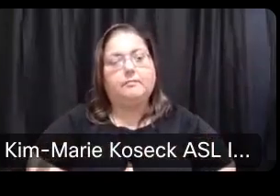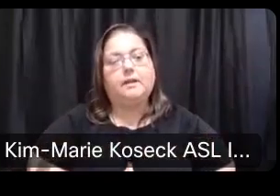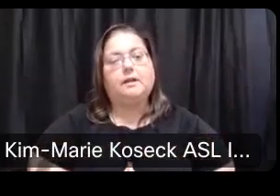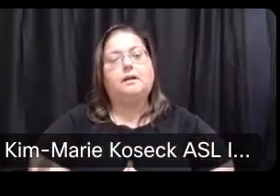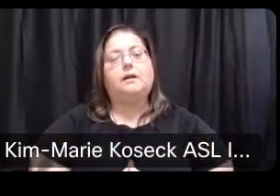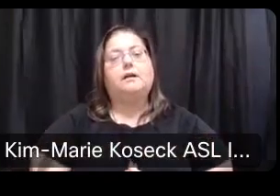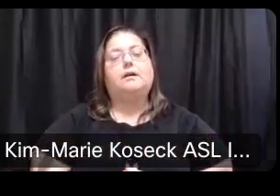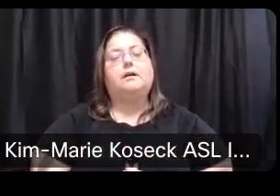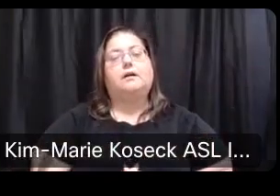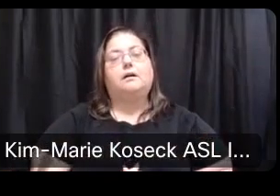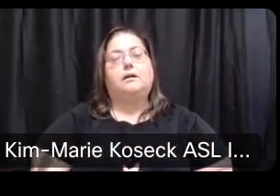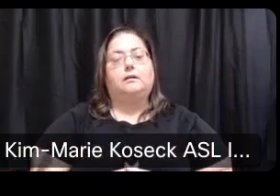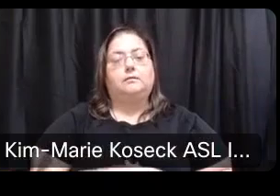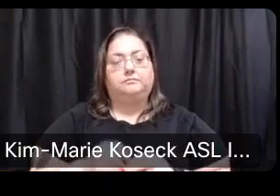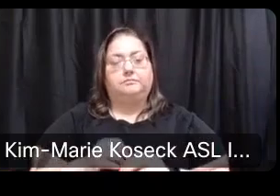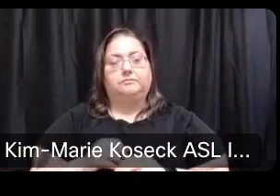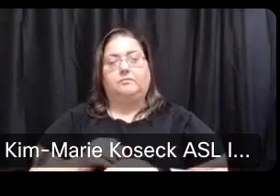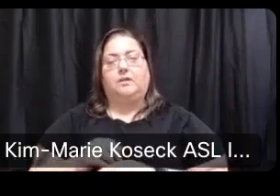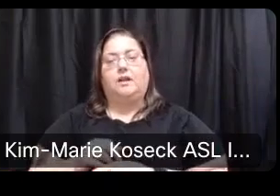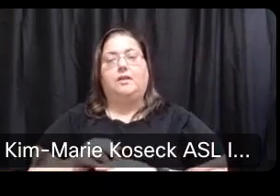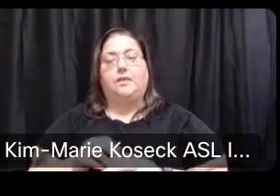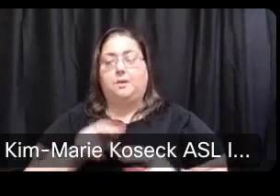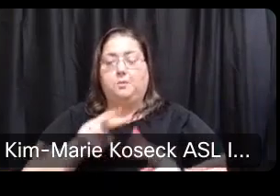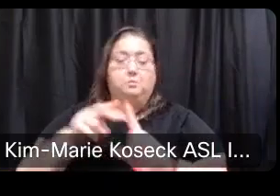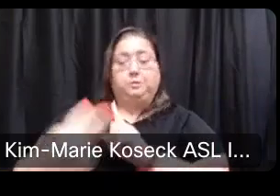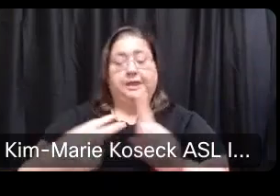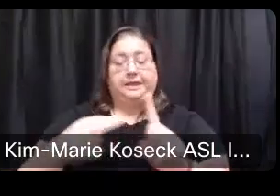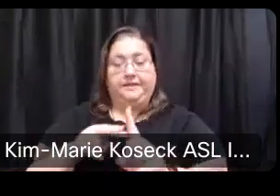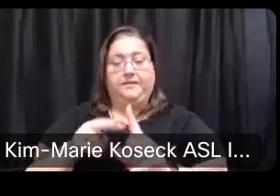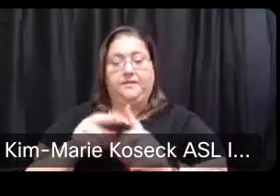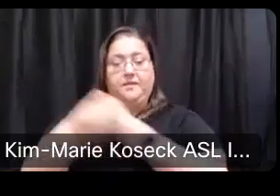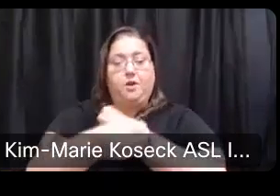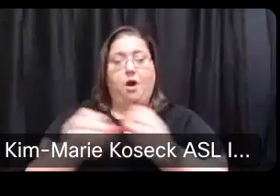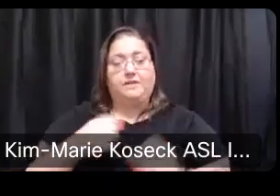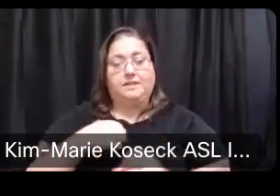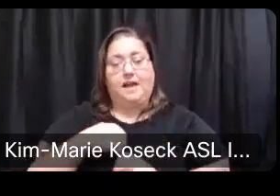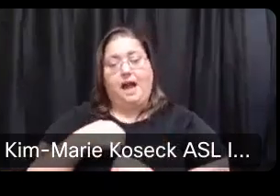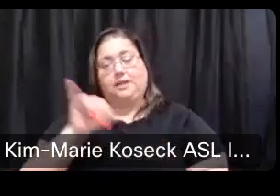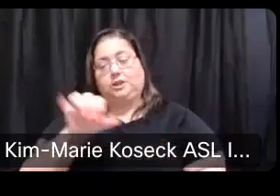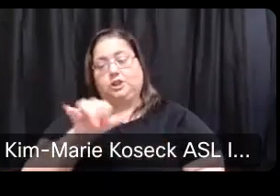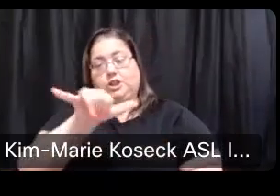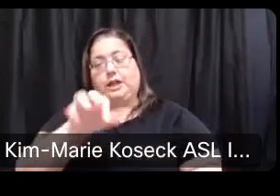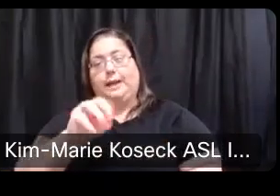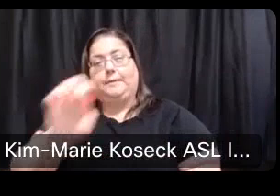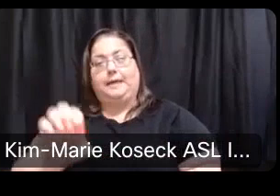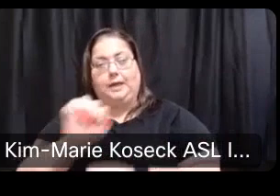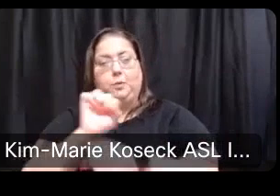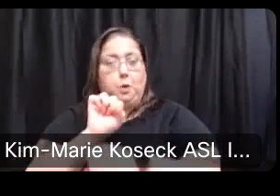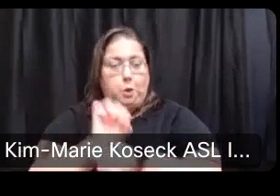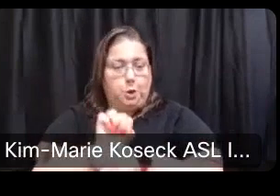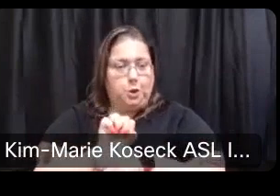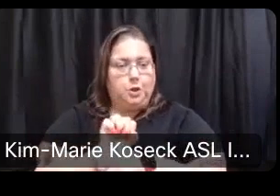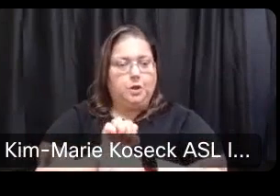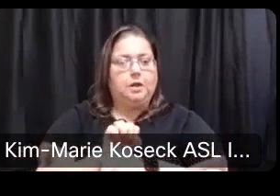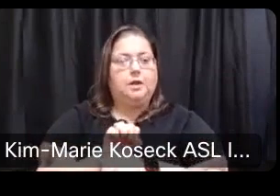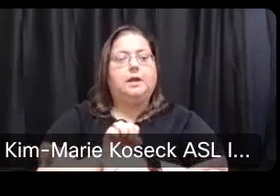So overall perspective here, the office that Jamie and I occupy is called the Office of